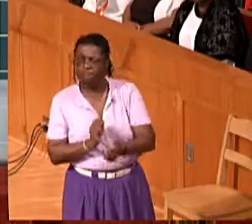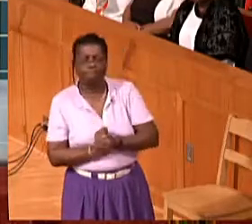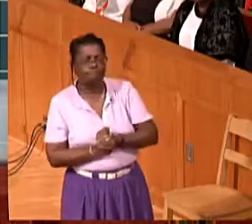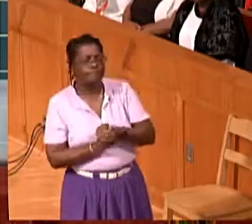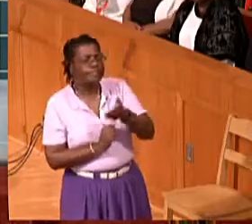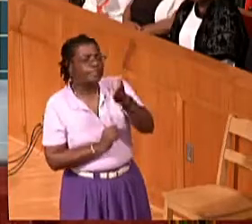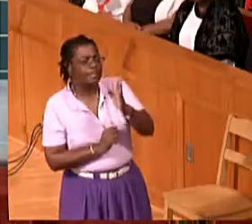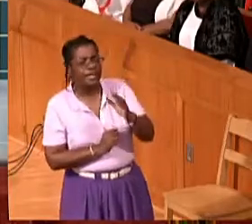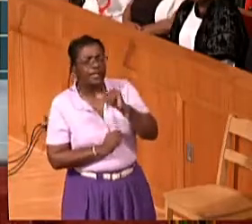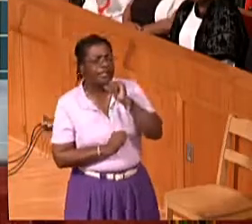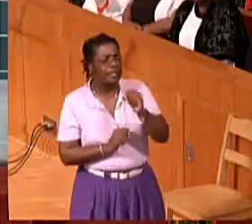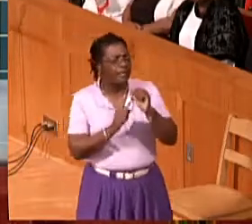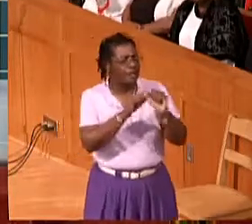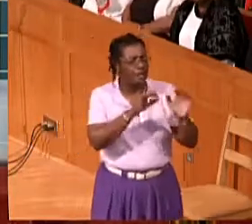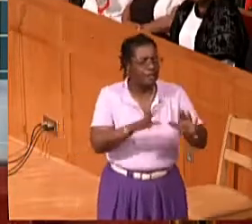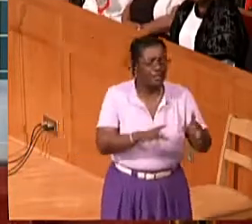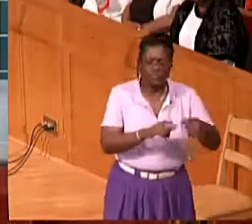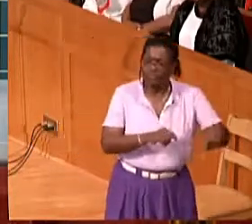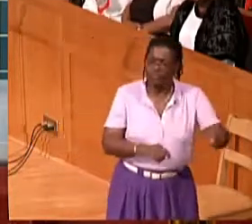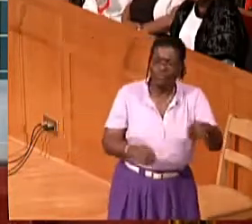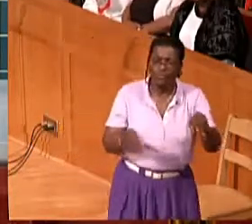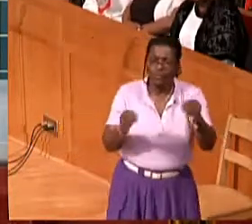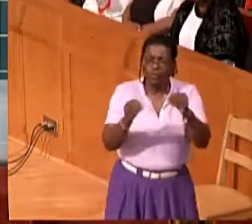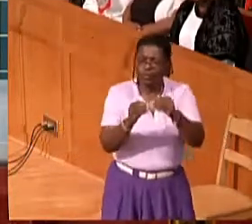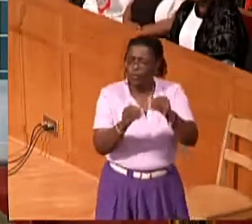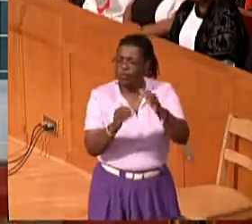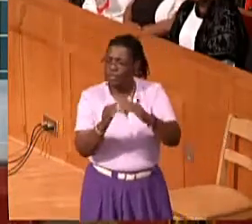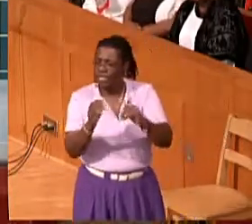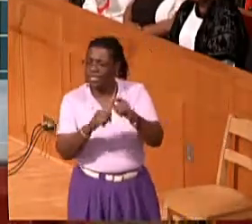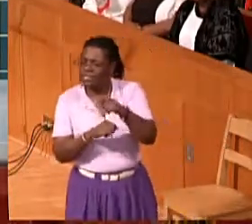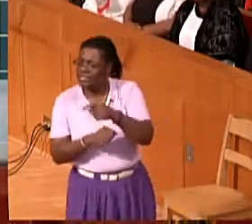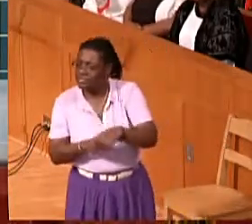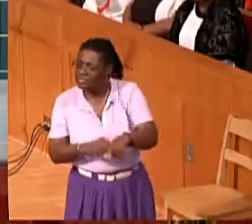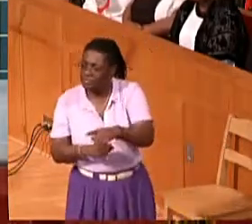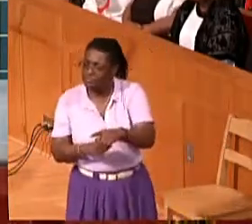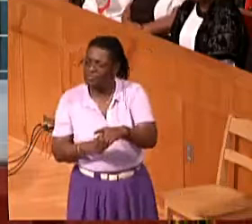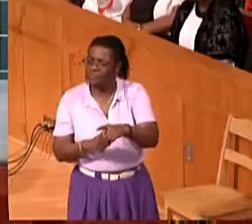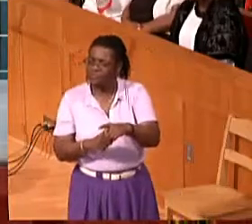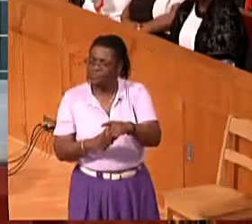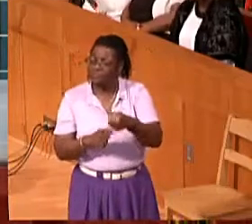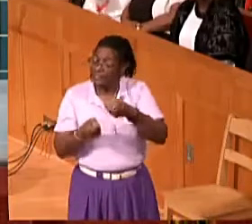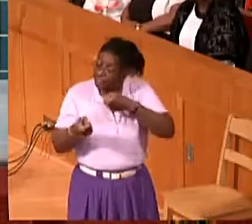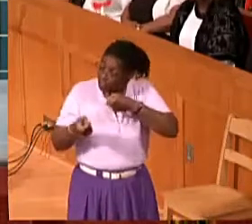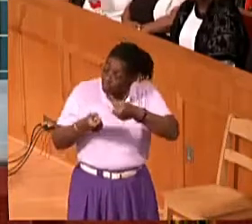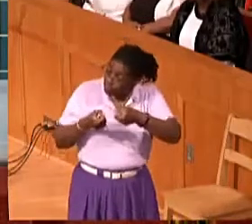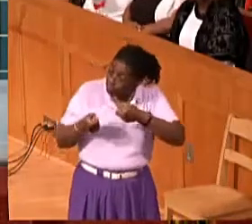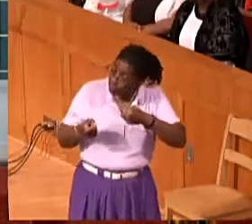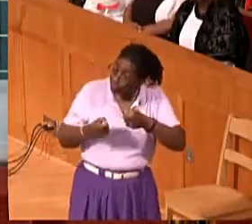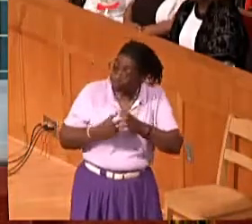God will not bless you with more content than you have a capacity to hold.